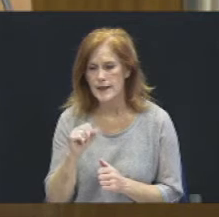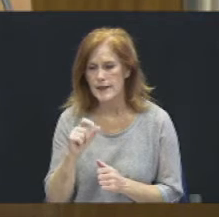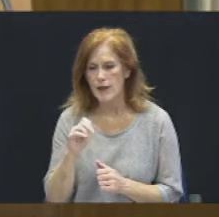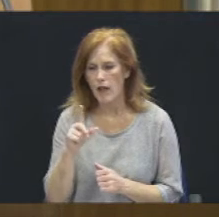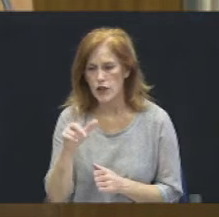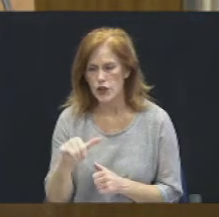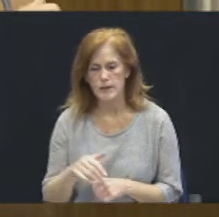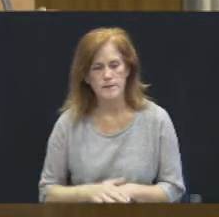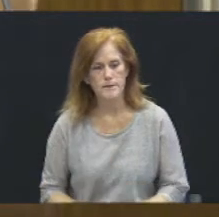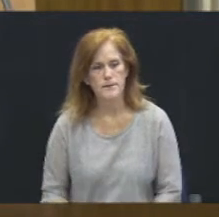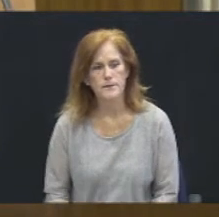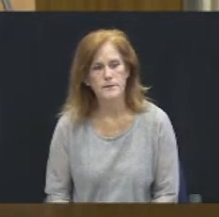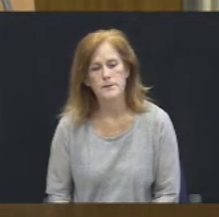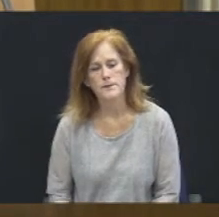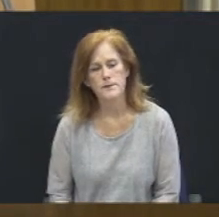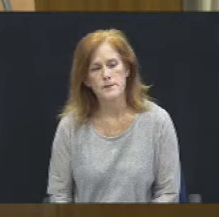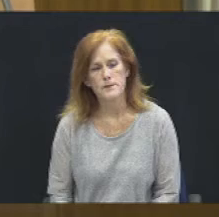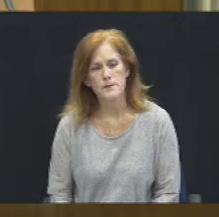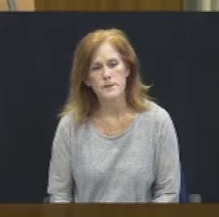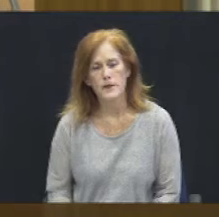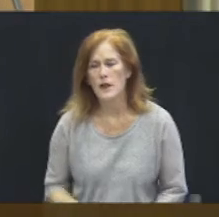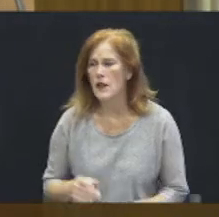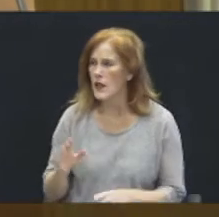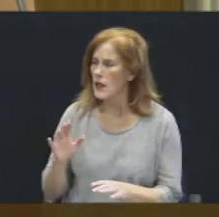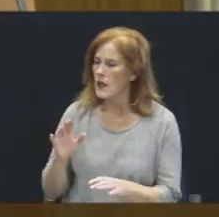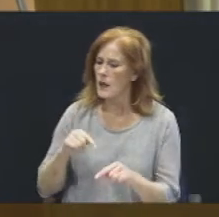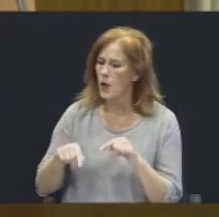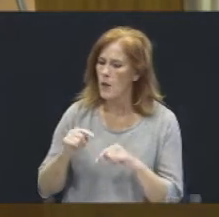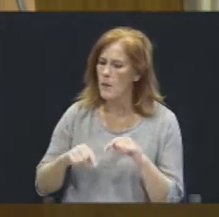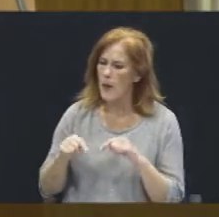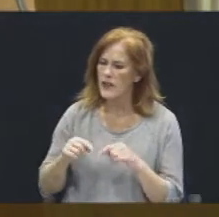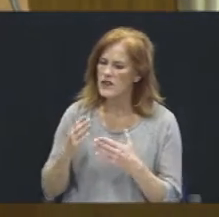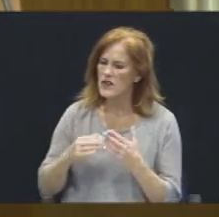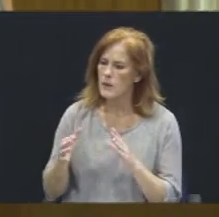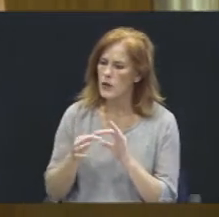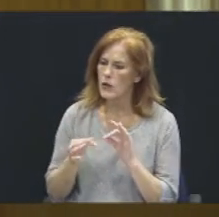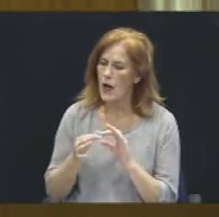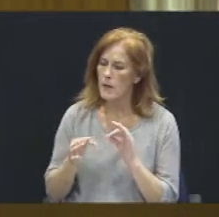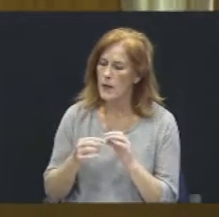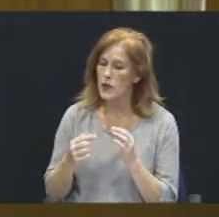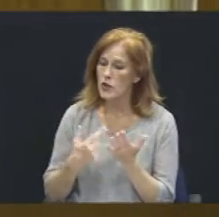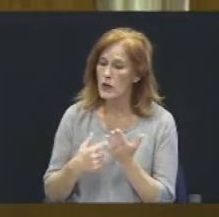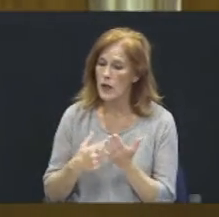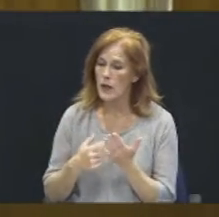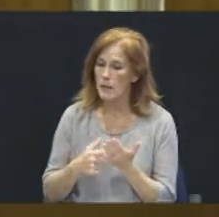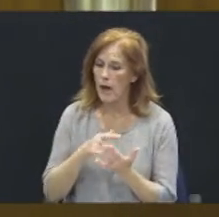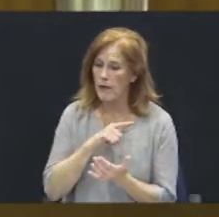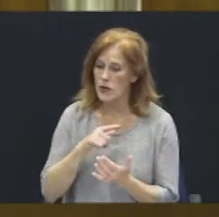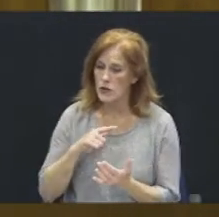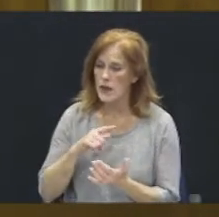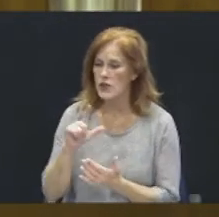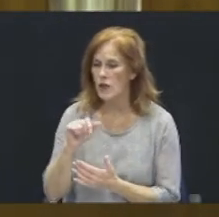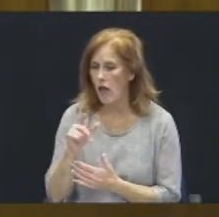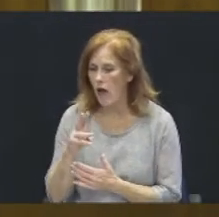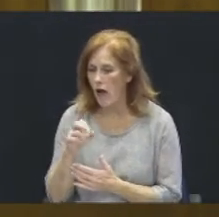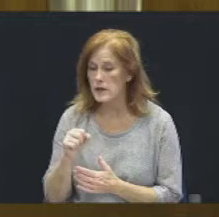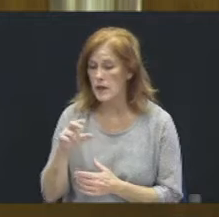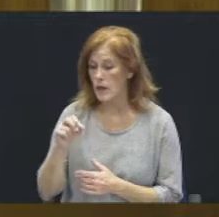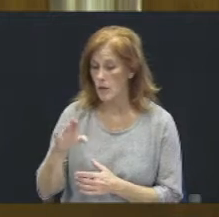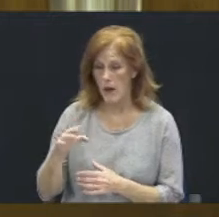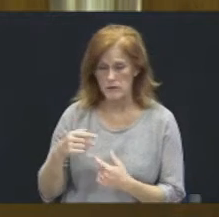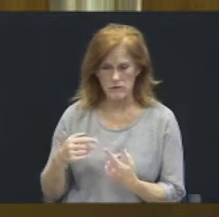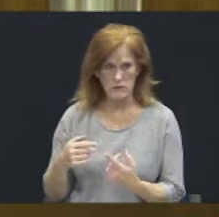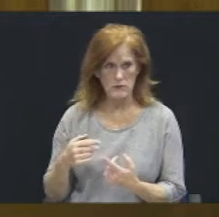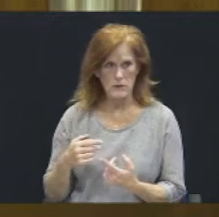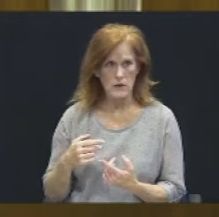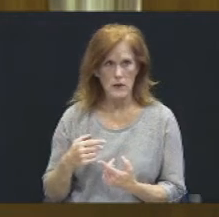So kind of backing up to some of your earlier stuff, when you were talking about some of the legislation in Nebraska being a state that doesn't have a lot